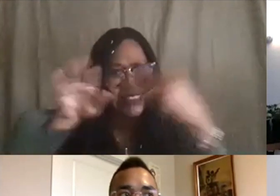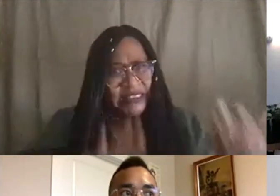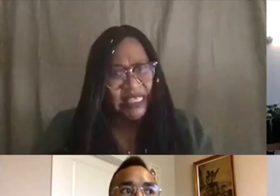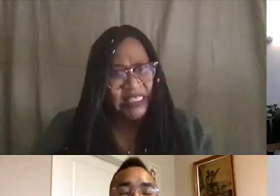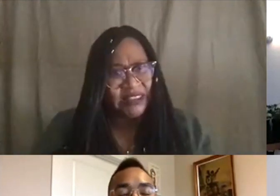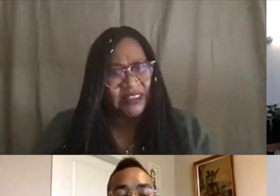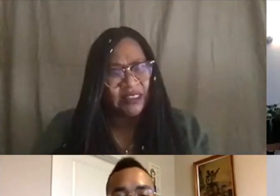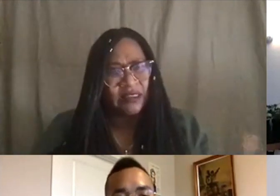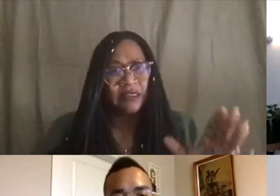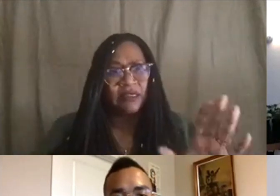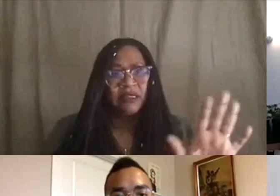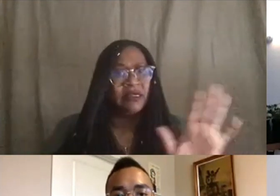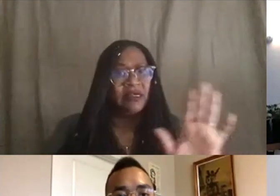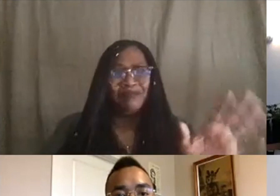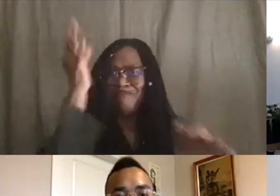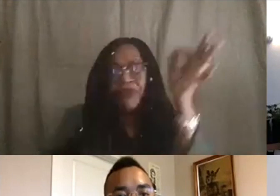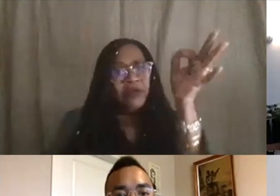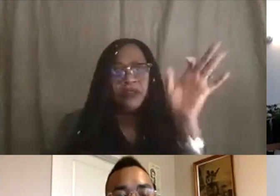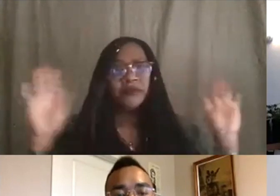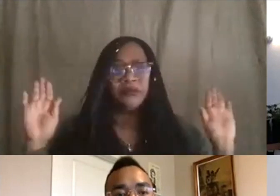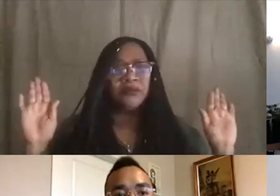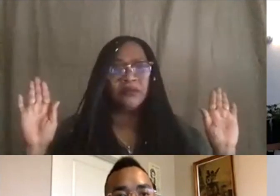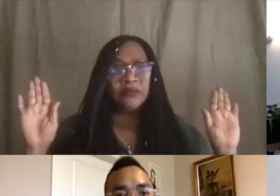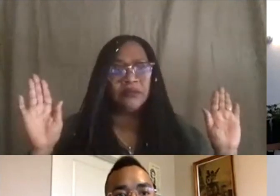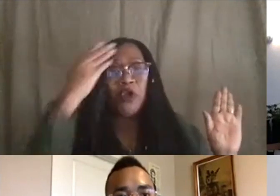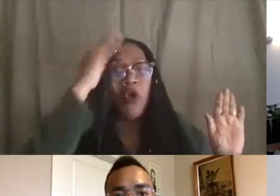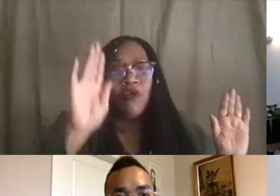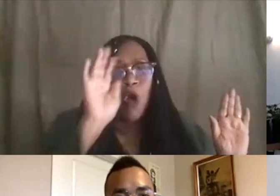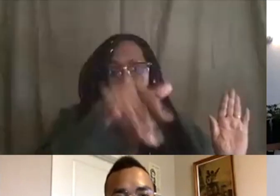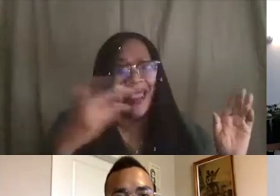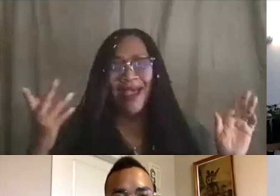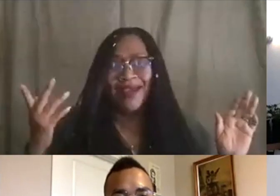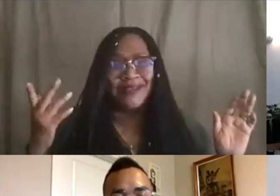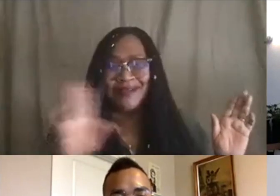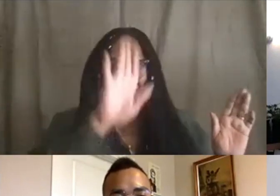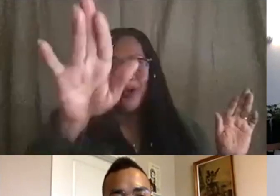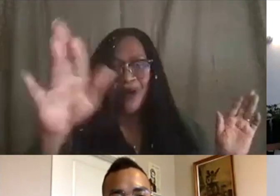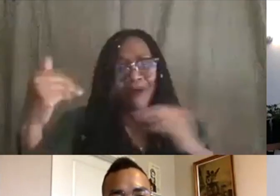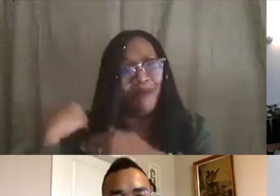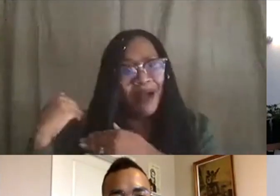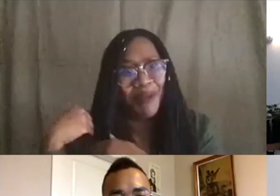that's completely unfair to that person because you don't know if they would have wanted you to do that.